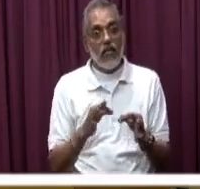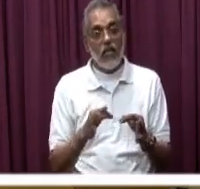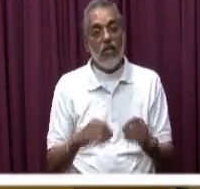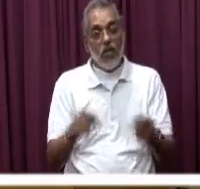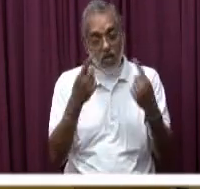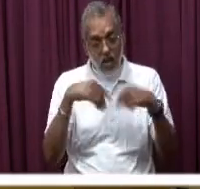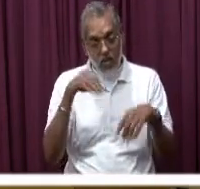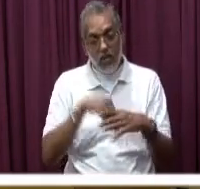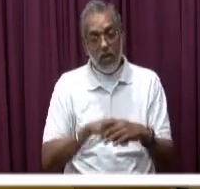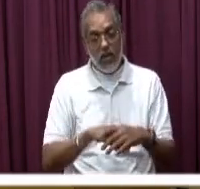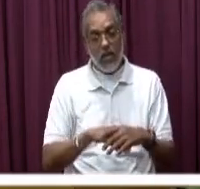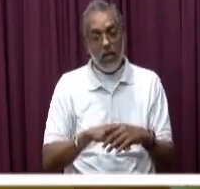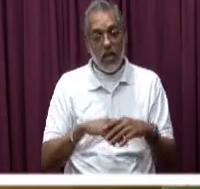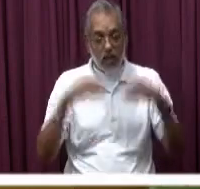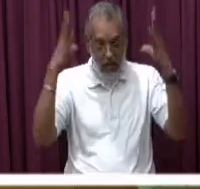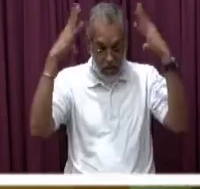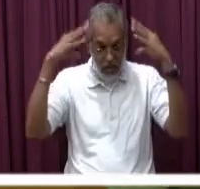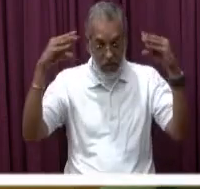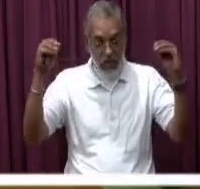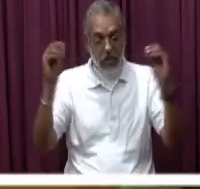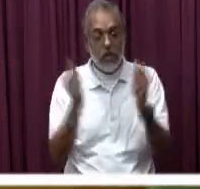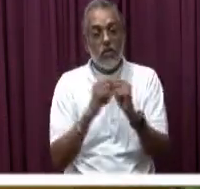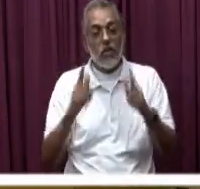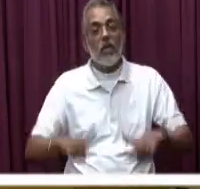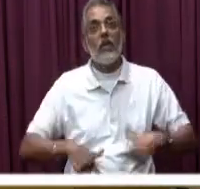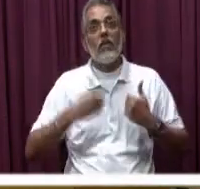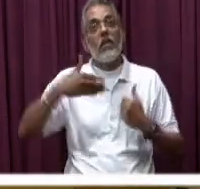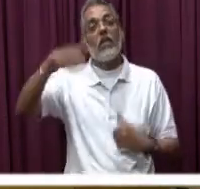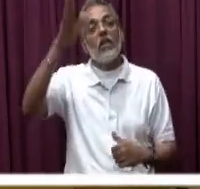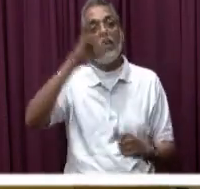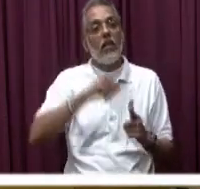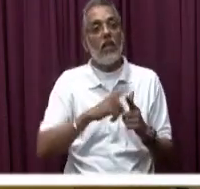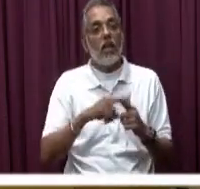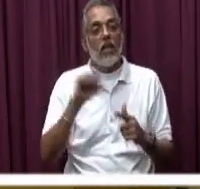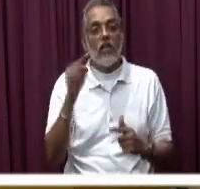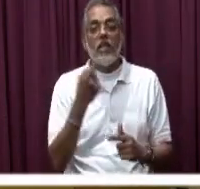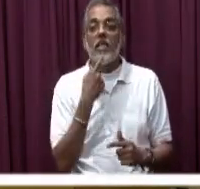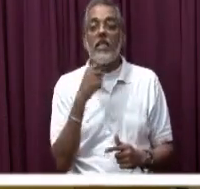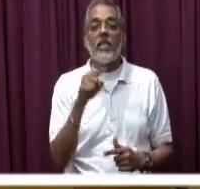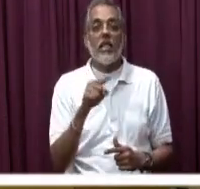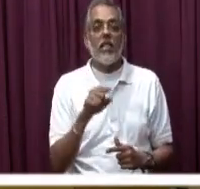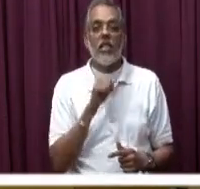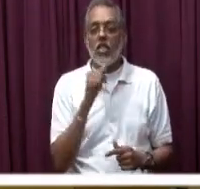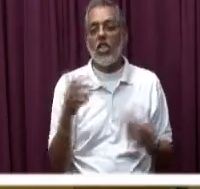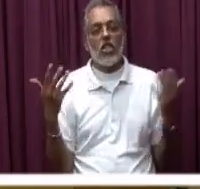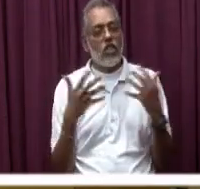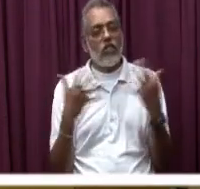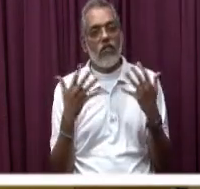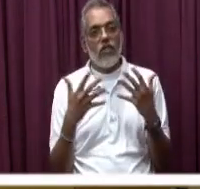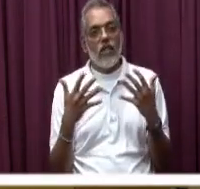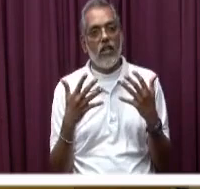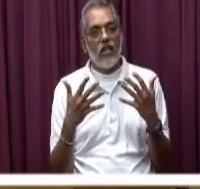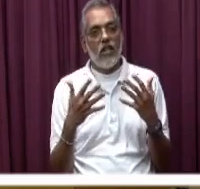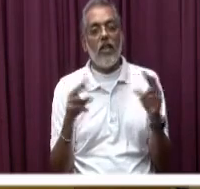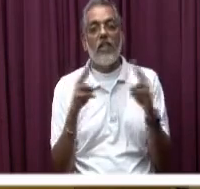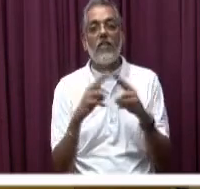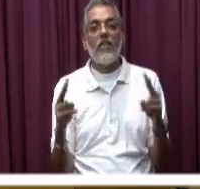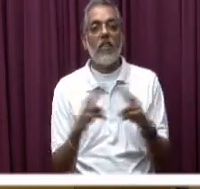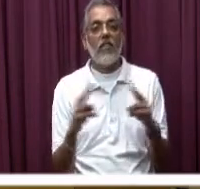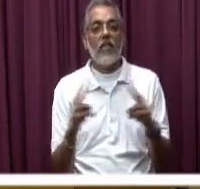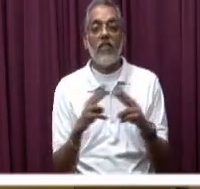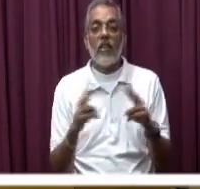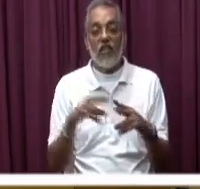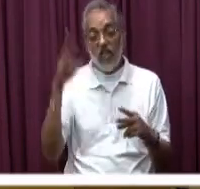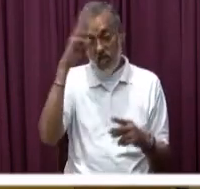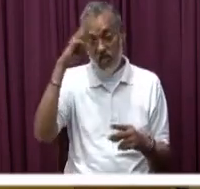into an experience and an encounter with the living God, the first thing God says to you is, do not be afraid. And there's a very, very, very